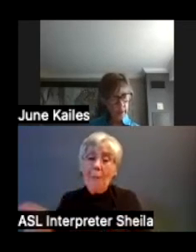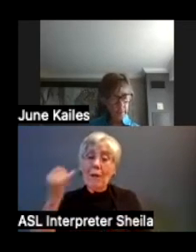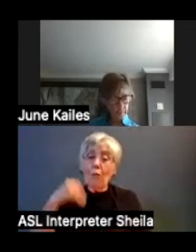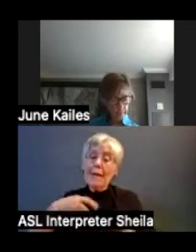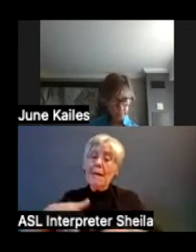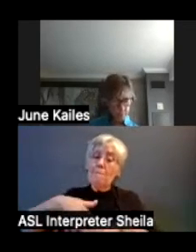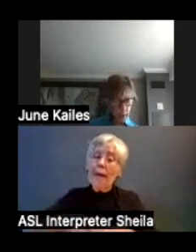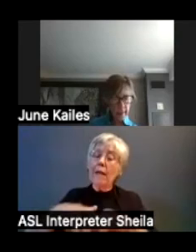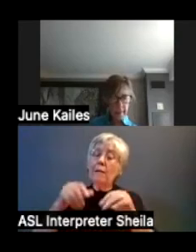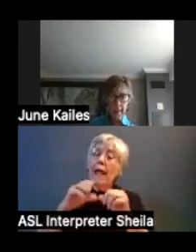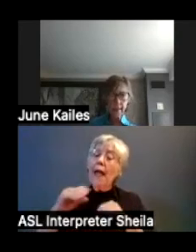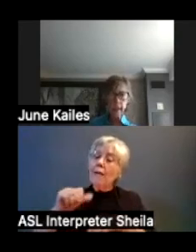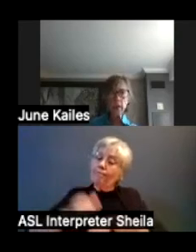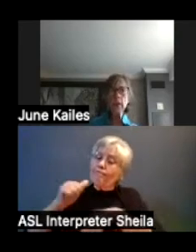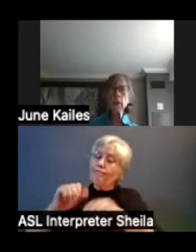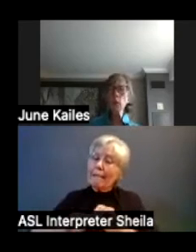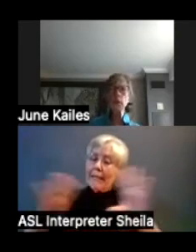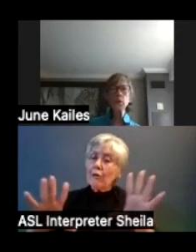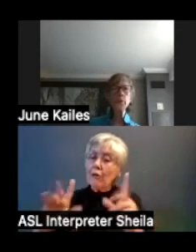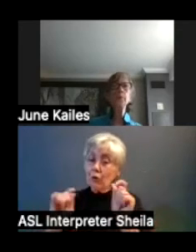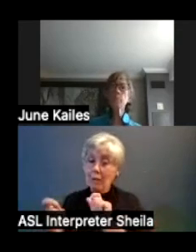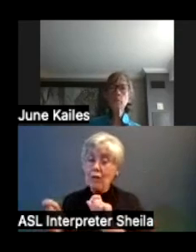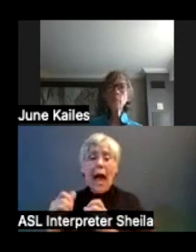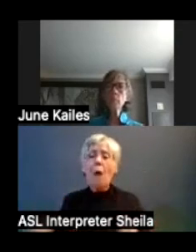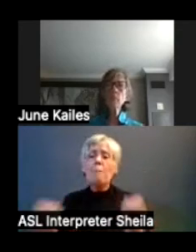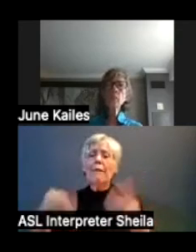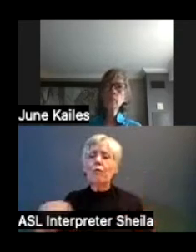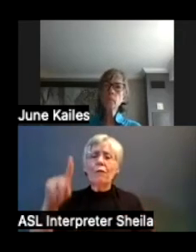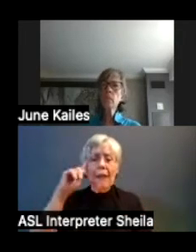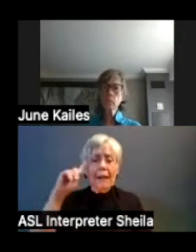change. How many think that's true?